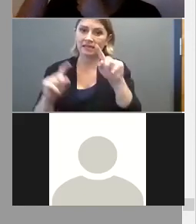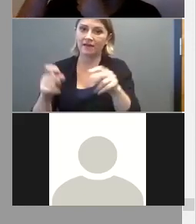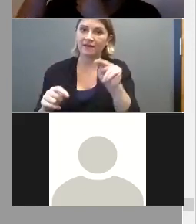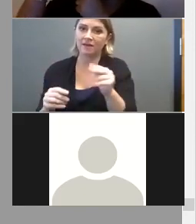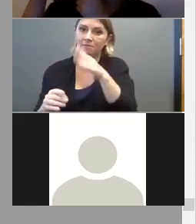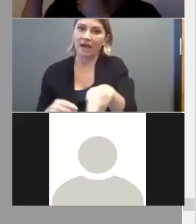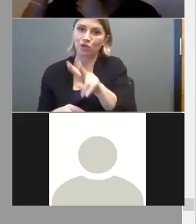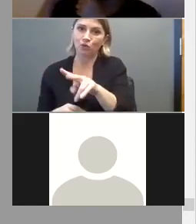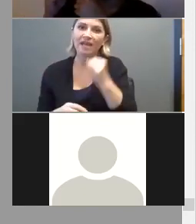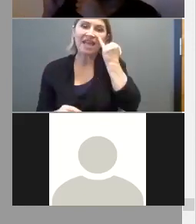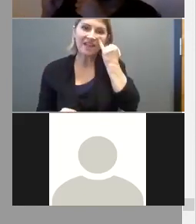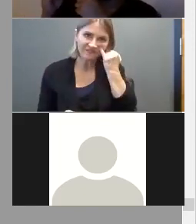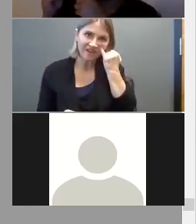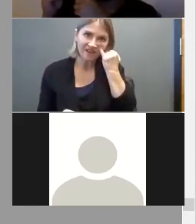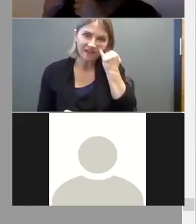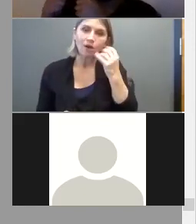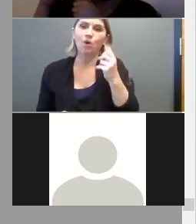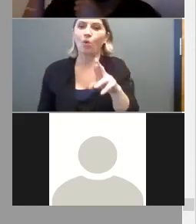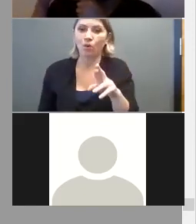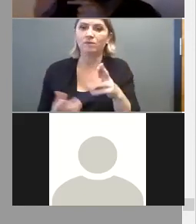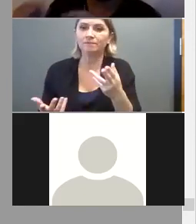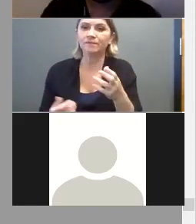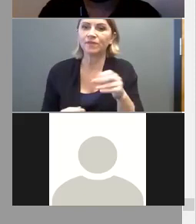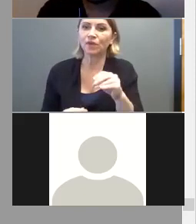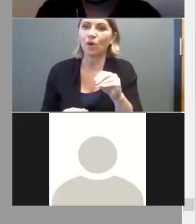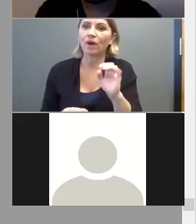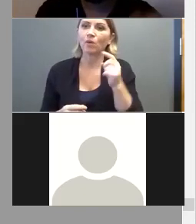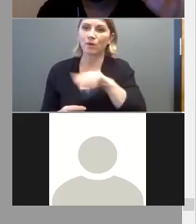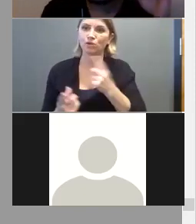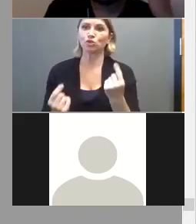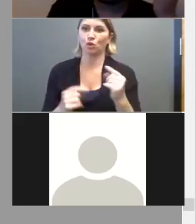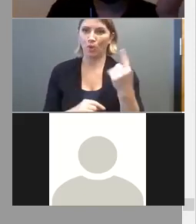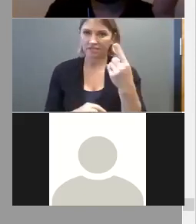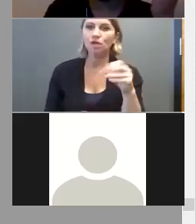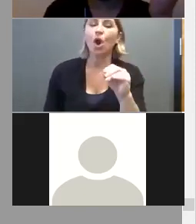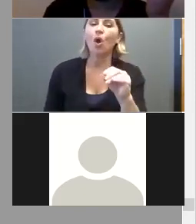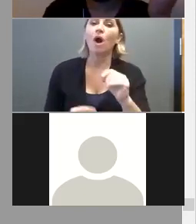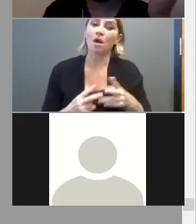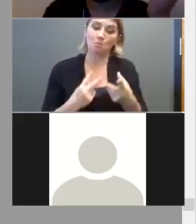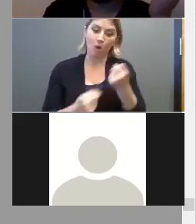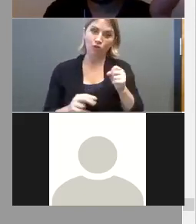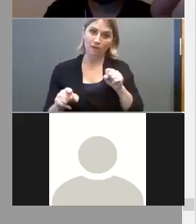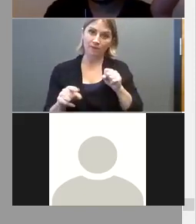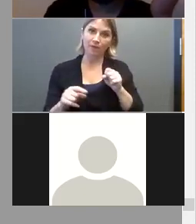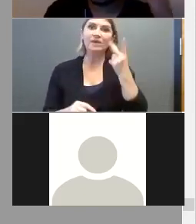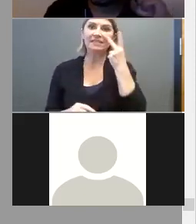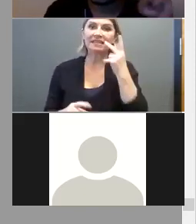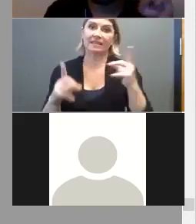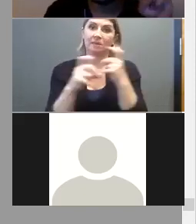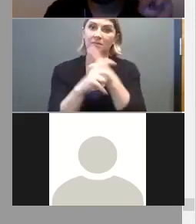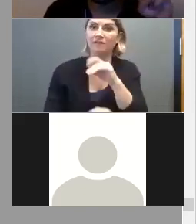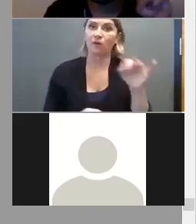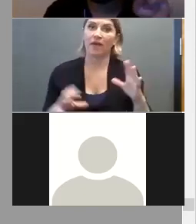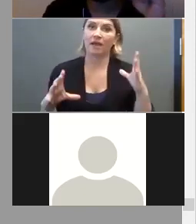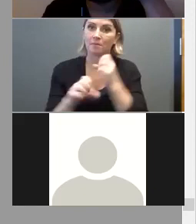the if condition part or the else part, right? We are just doing it once. And then for both of them, we see that the complexity of